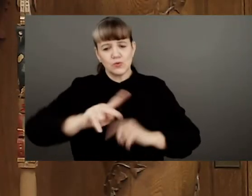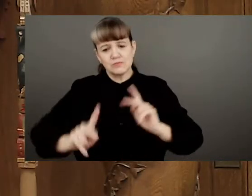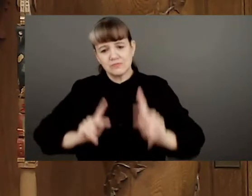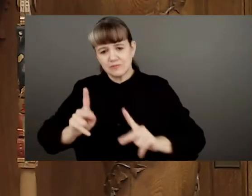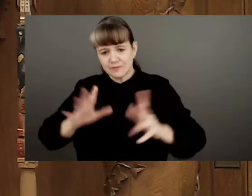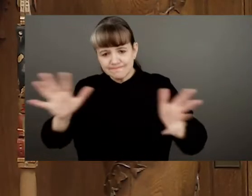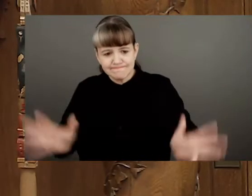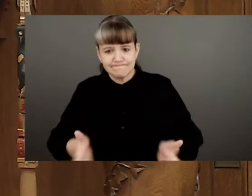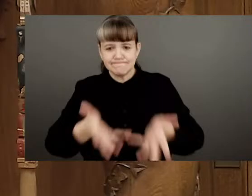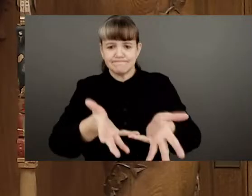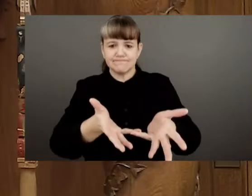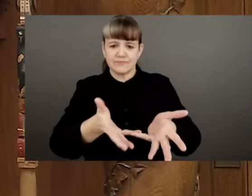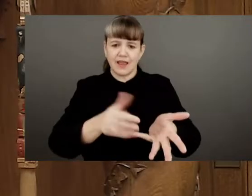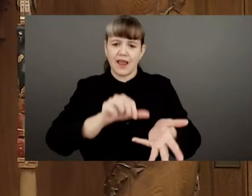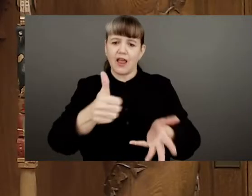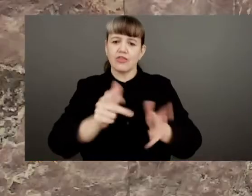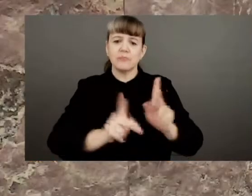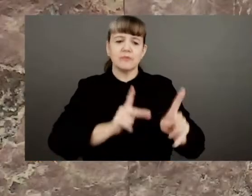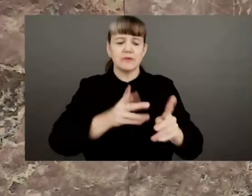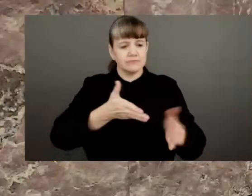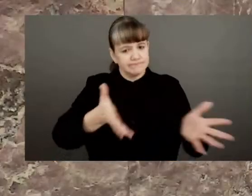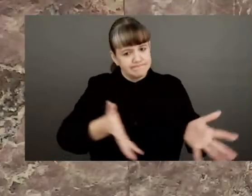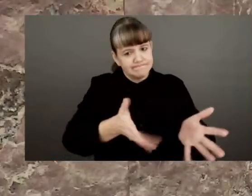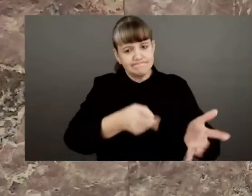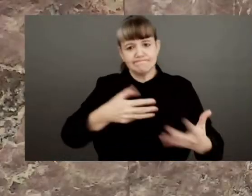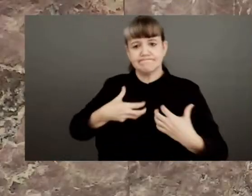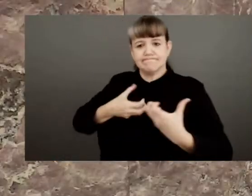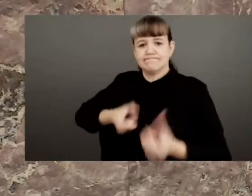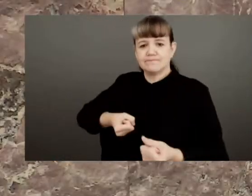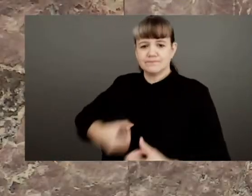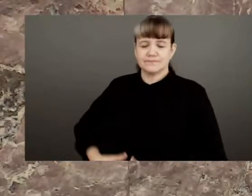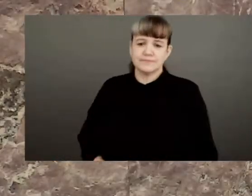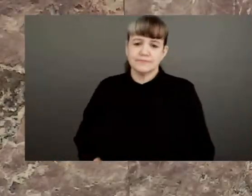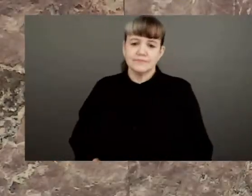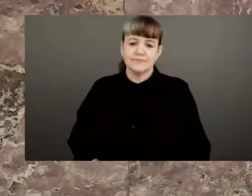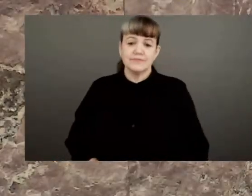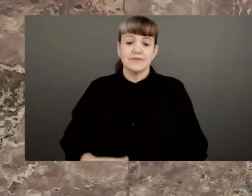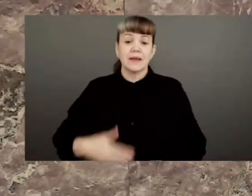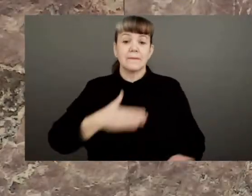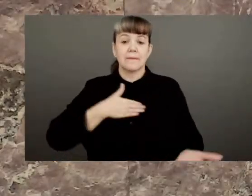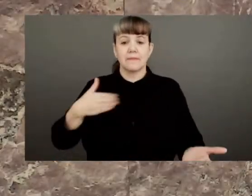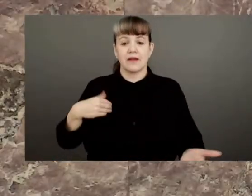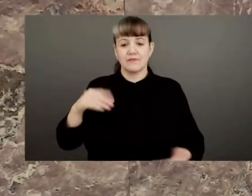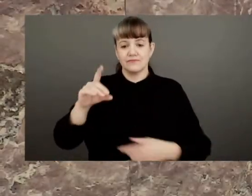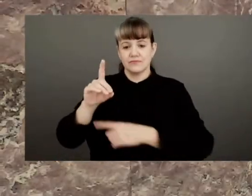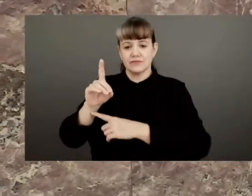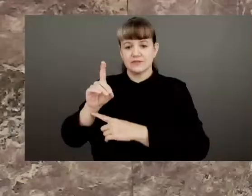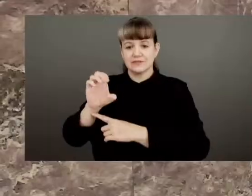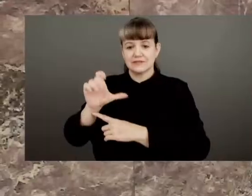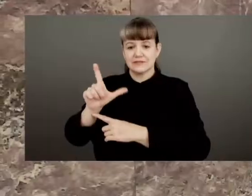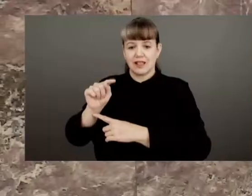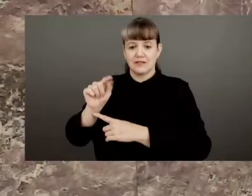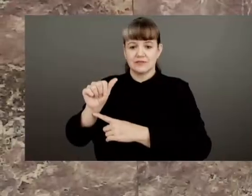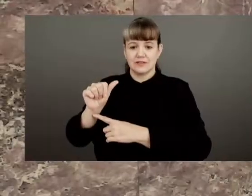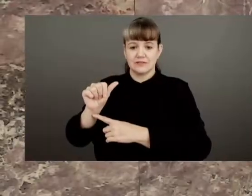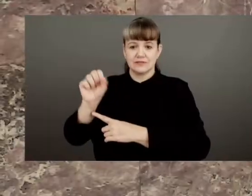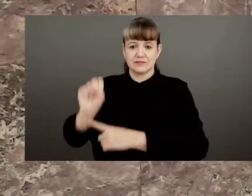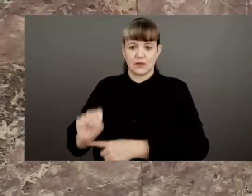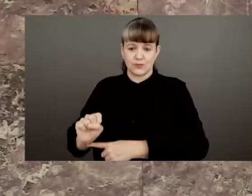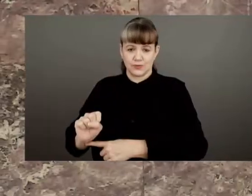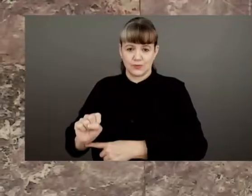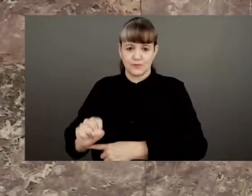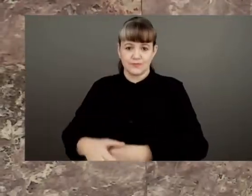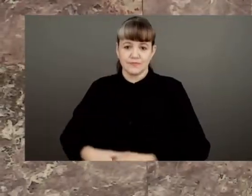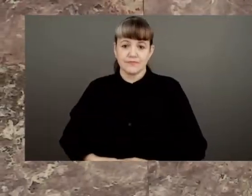Member for Delta South. Thank you, Mr. Speaker. Organized by the BC Agriculture Council, BC Agriculture Day is a reminder to